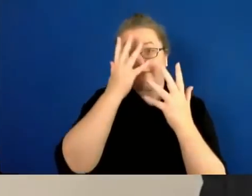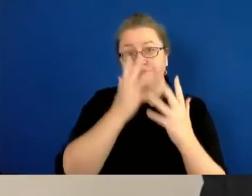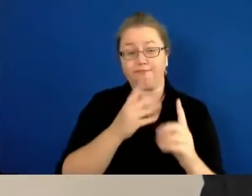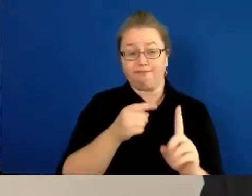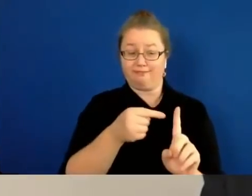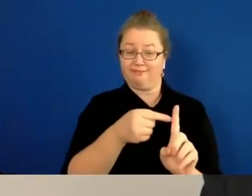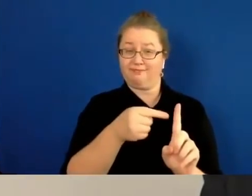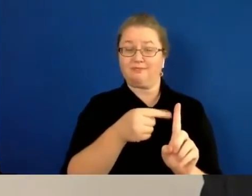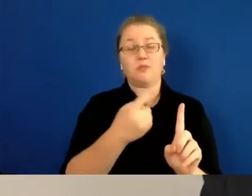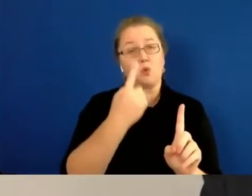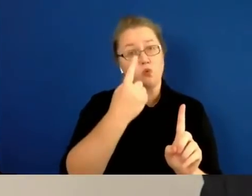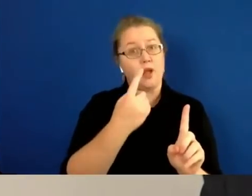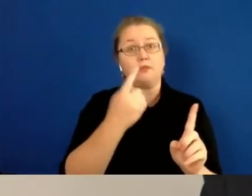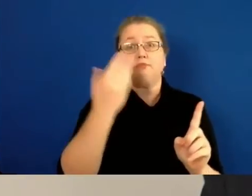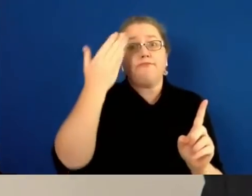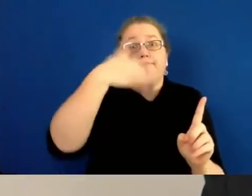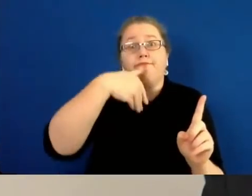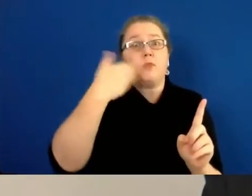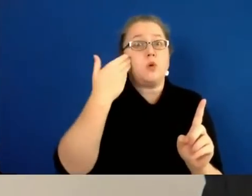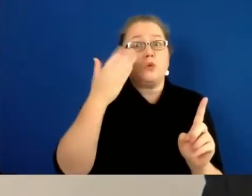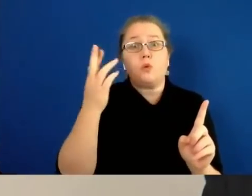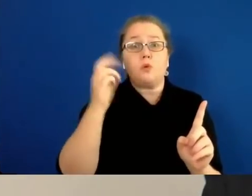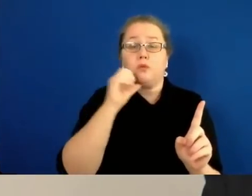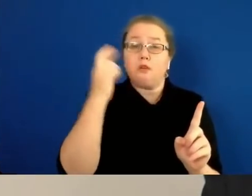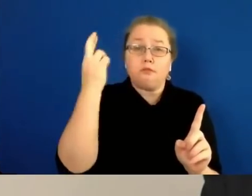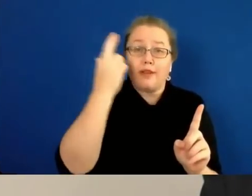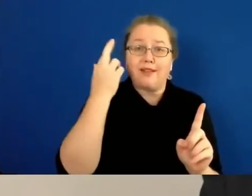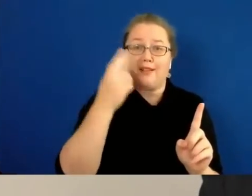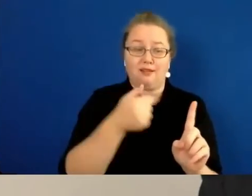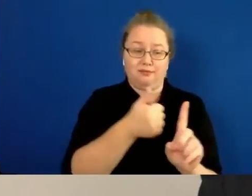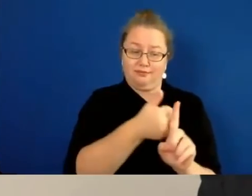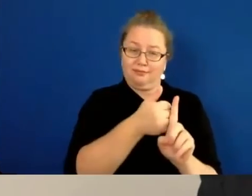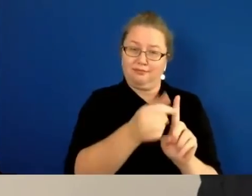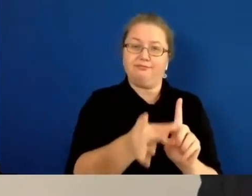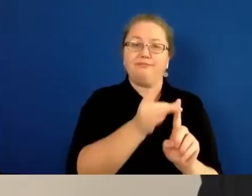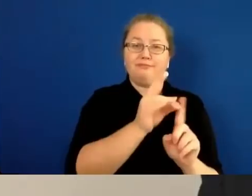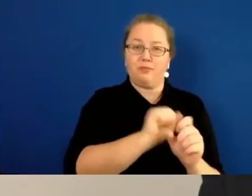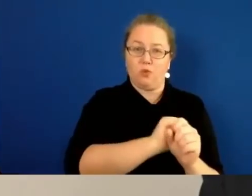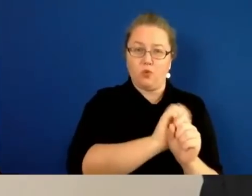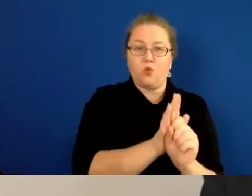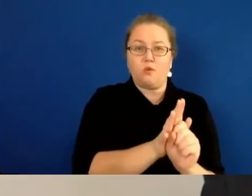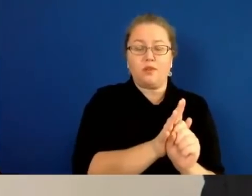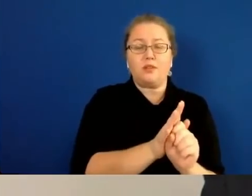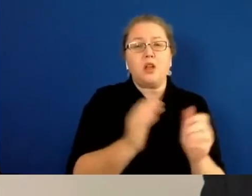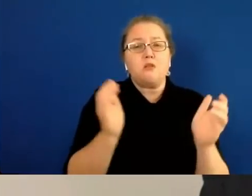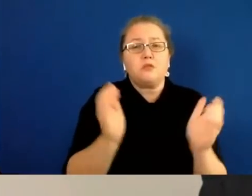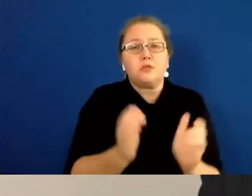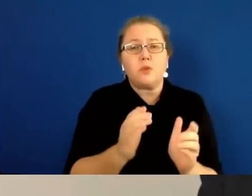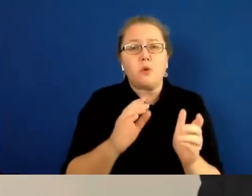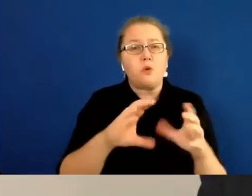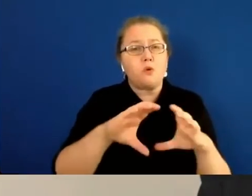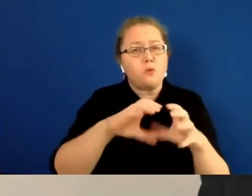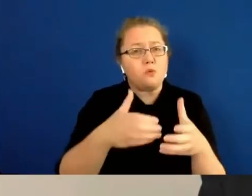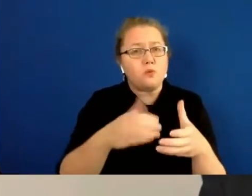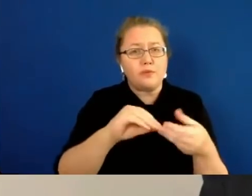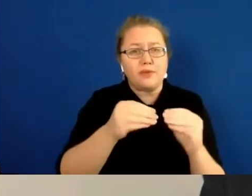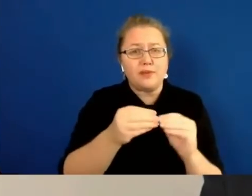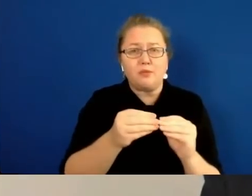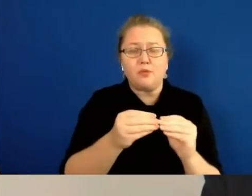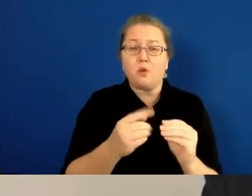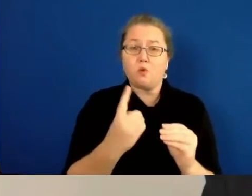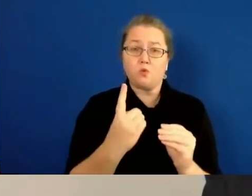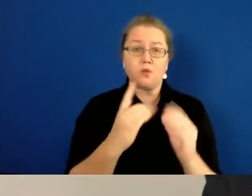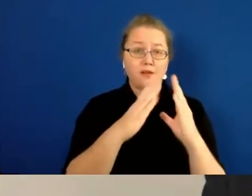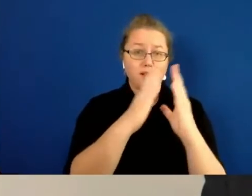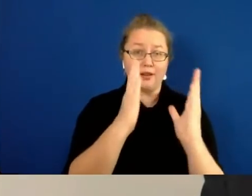how important the measures that we need to take right now can be in protecting lives. This is a person